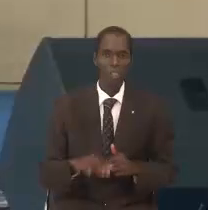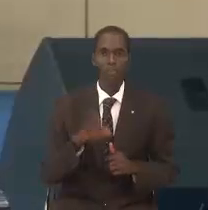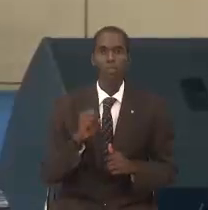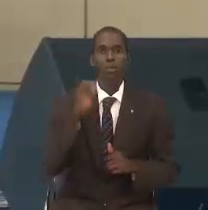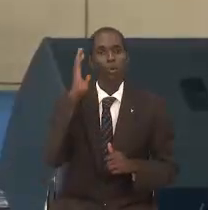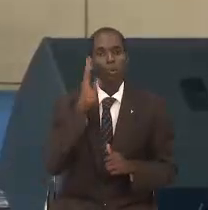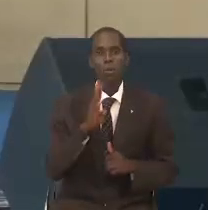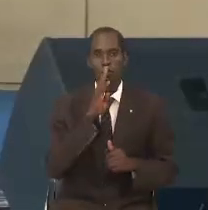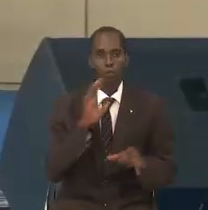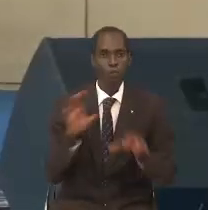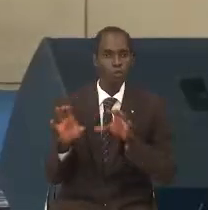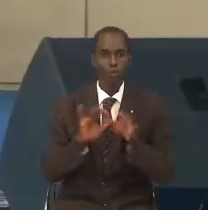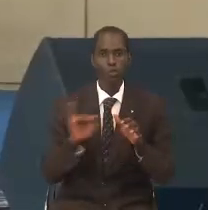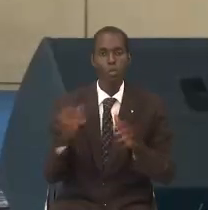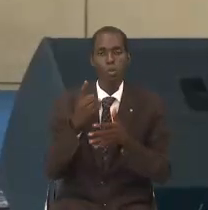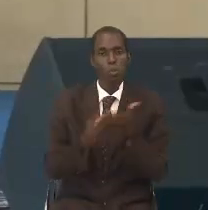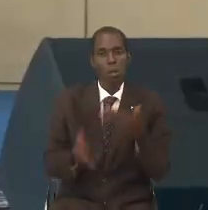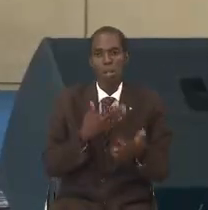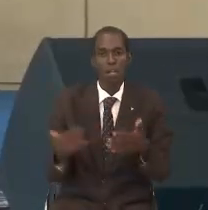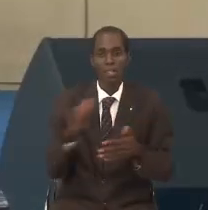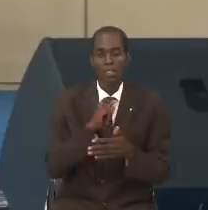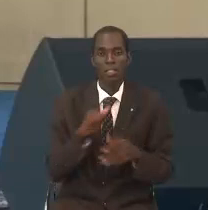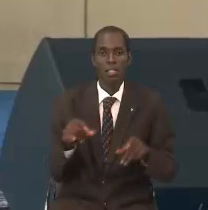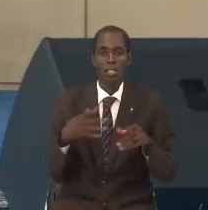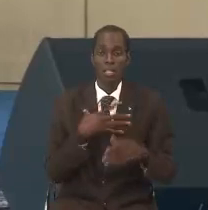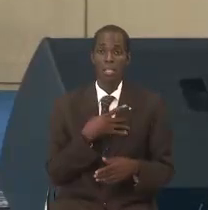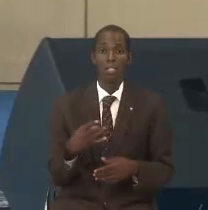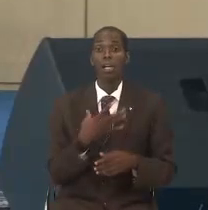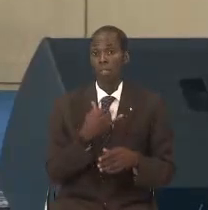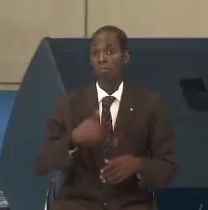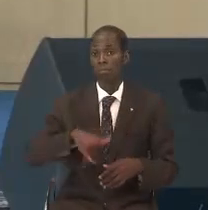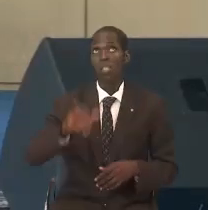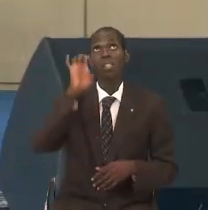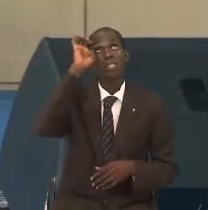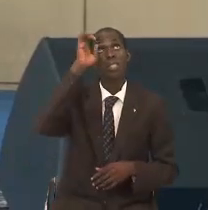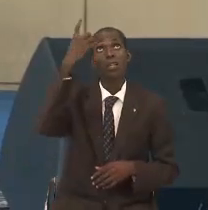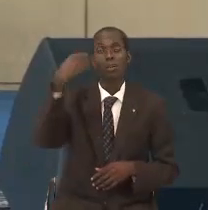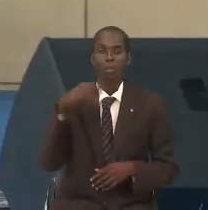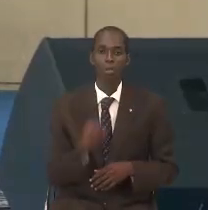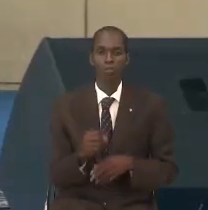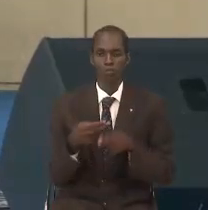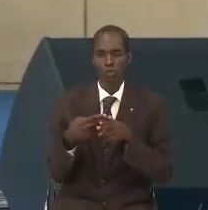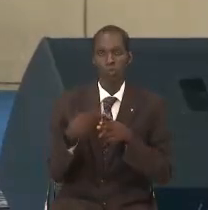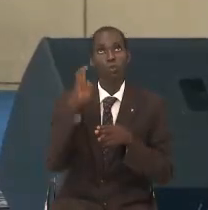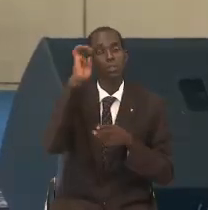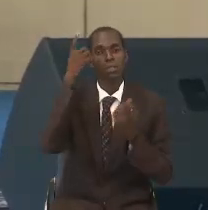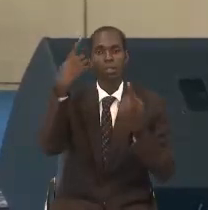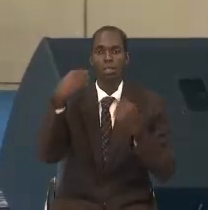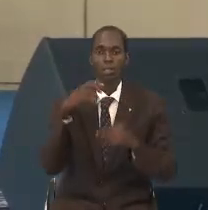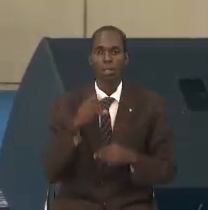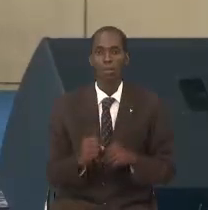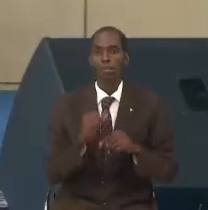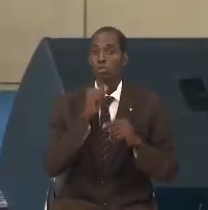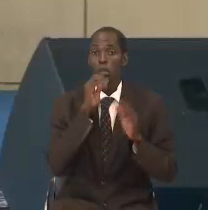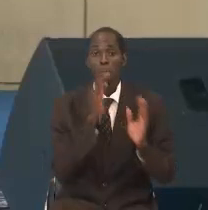doing whatever they like, and yet he comes. Soon he comes.